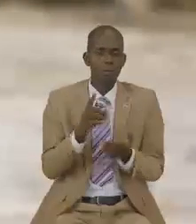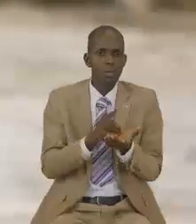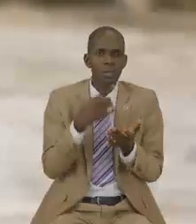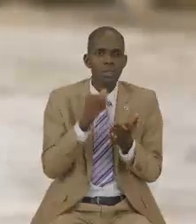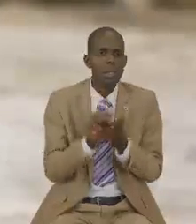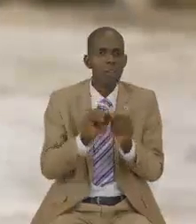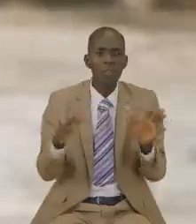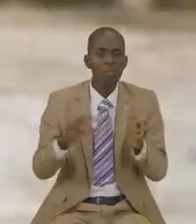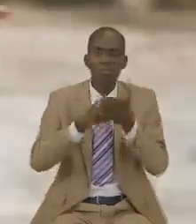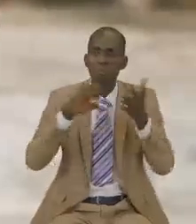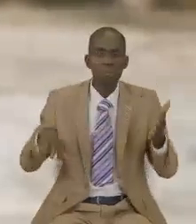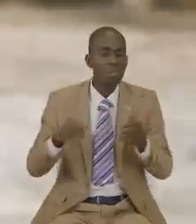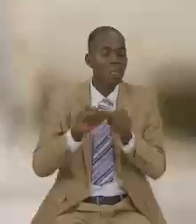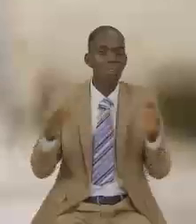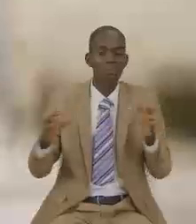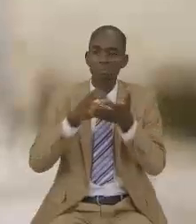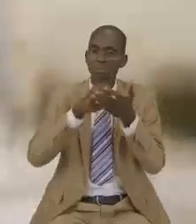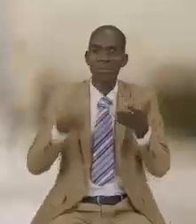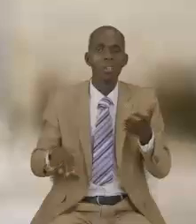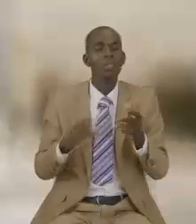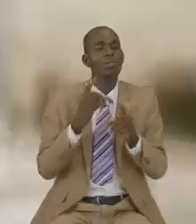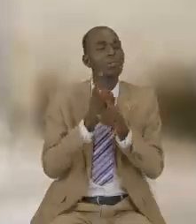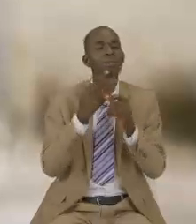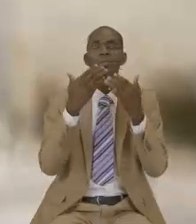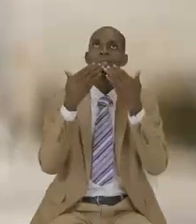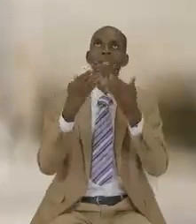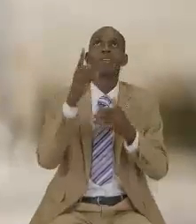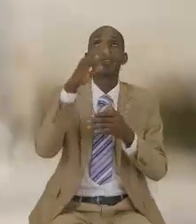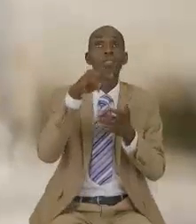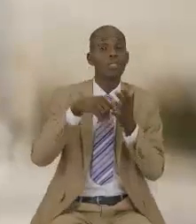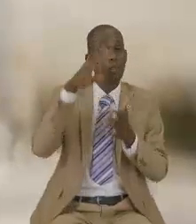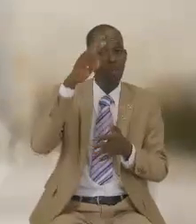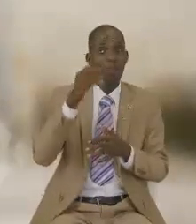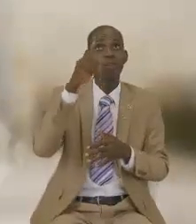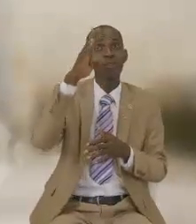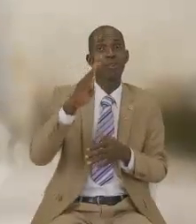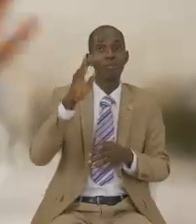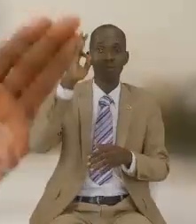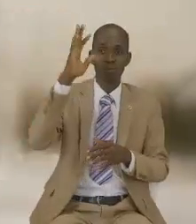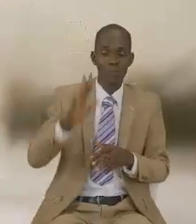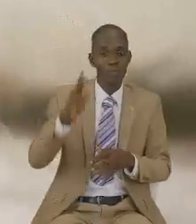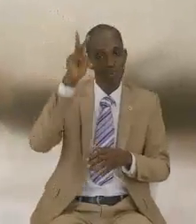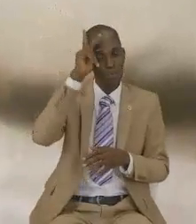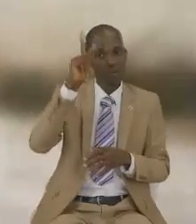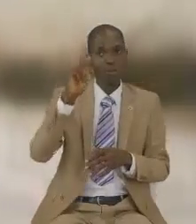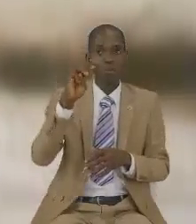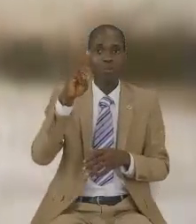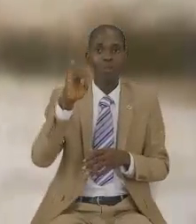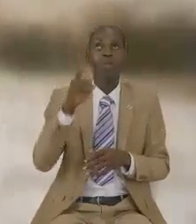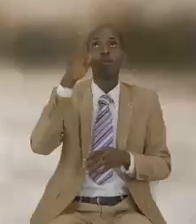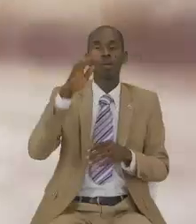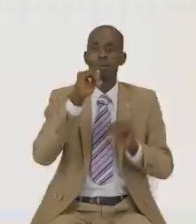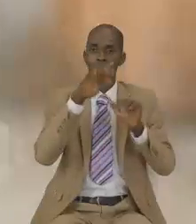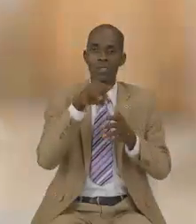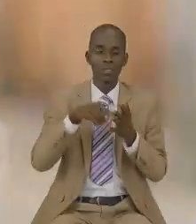have, do what? Vanish. I thank God. This man of God, LW Kumuyi, God rest up this man to do all these